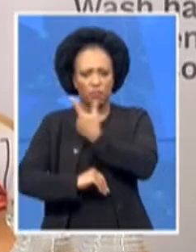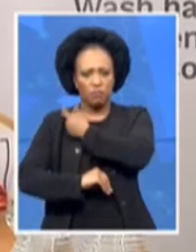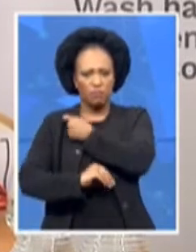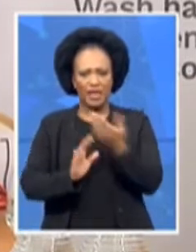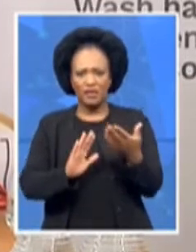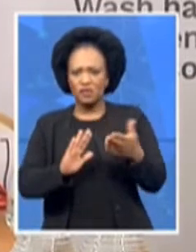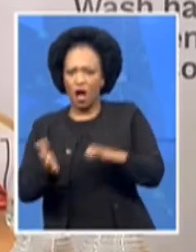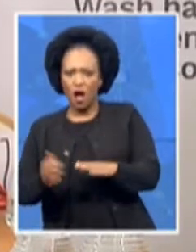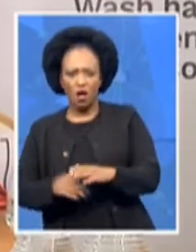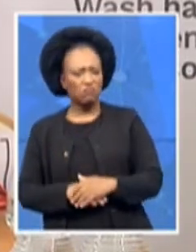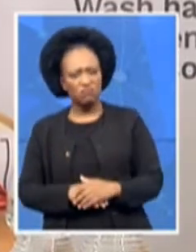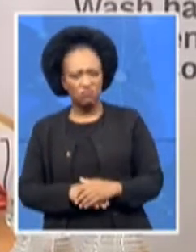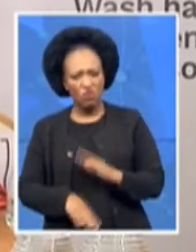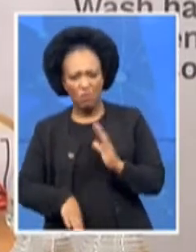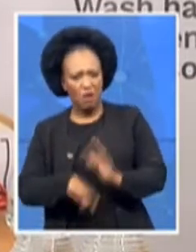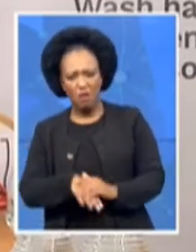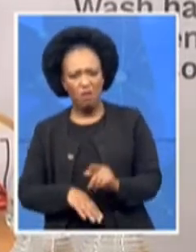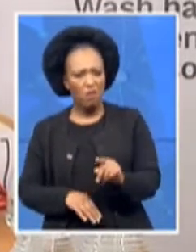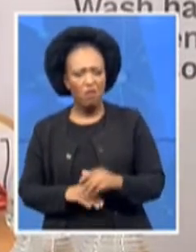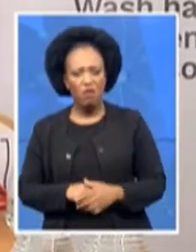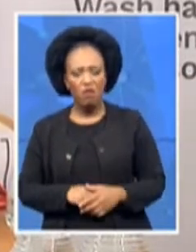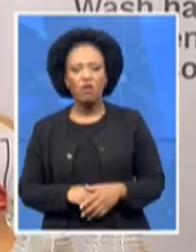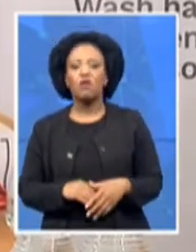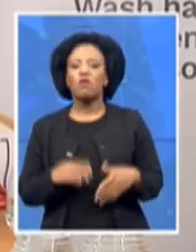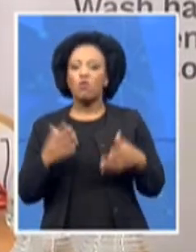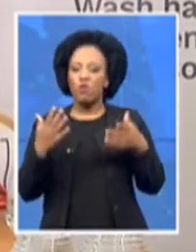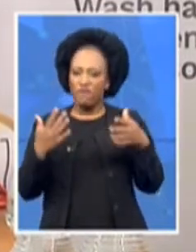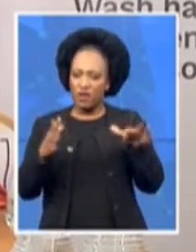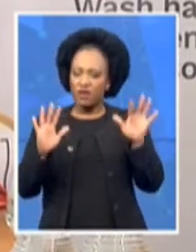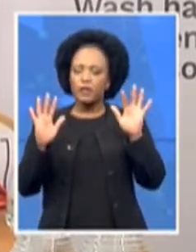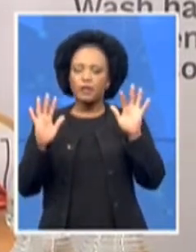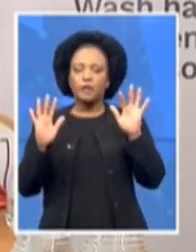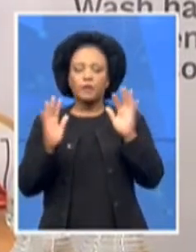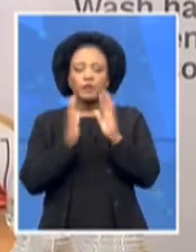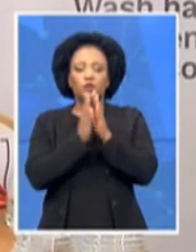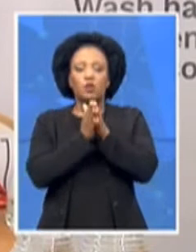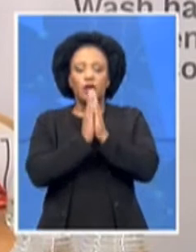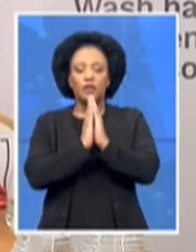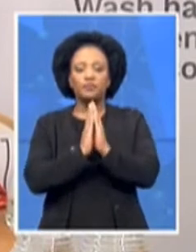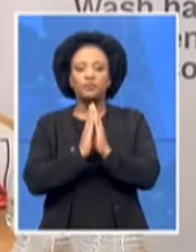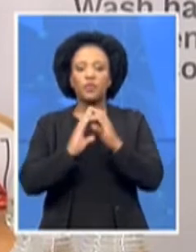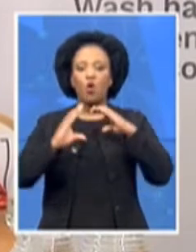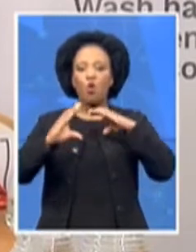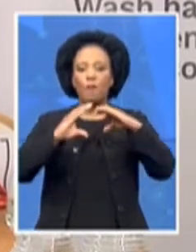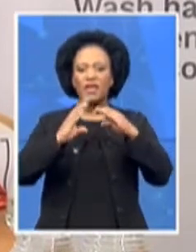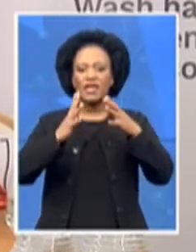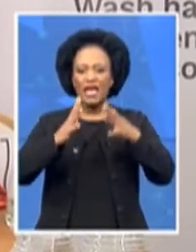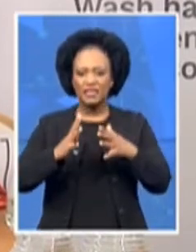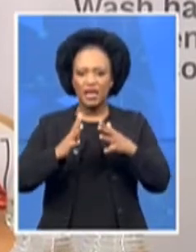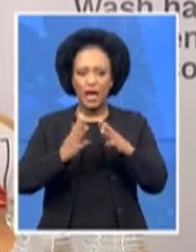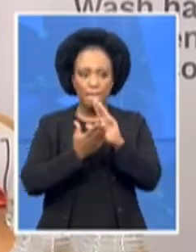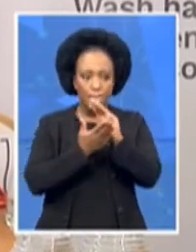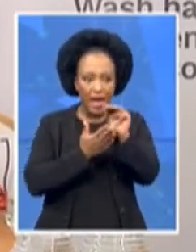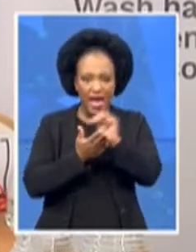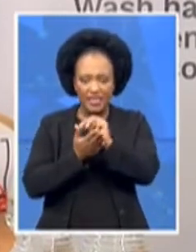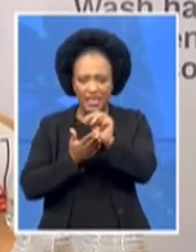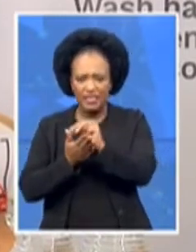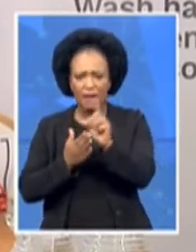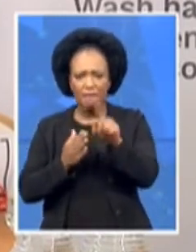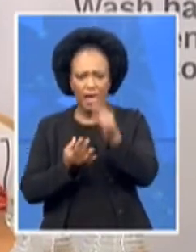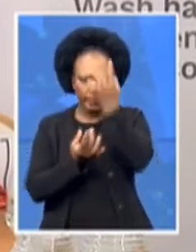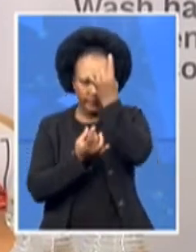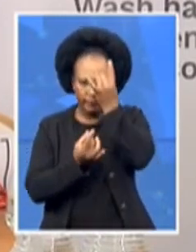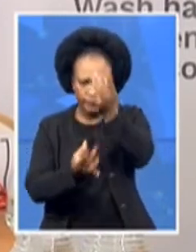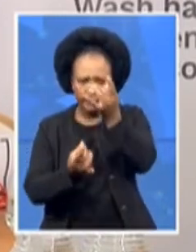have requested our communicators to take those messages out into the social media to counter